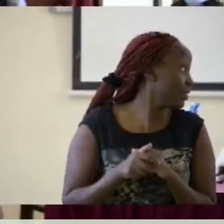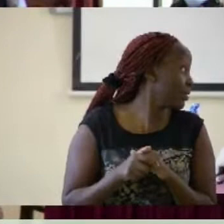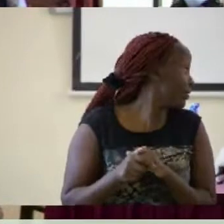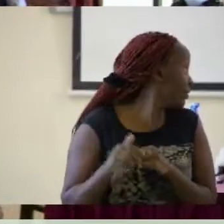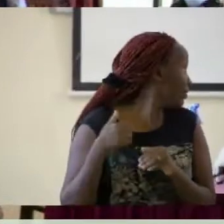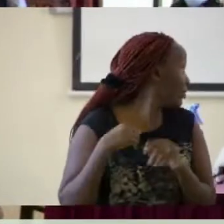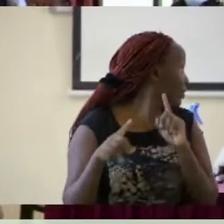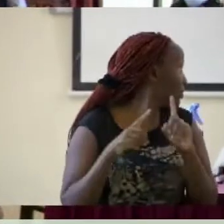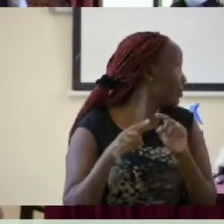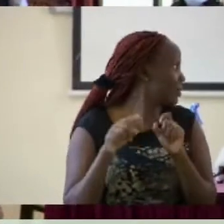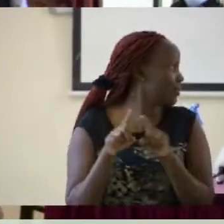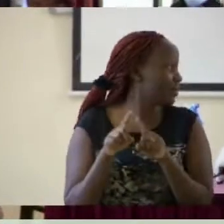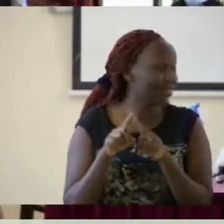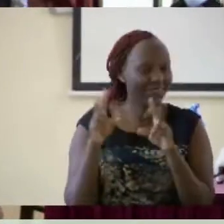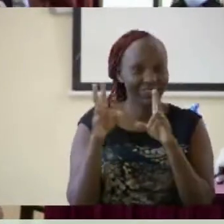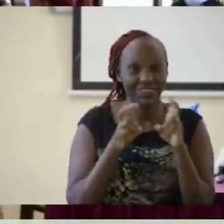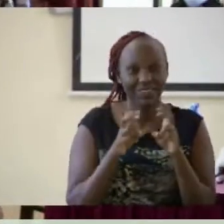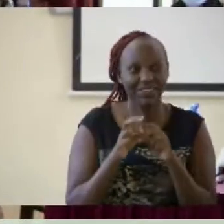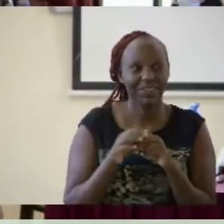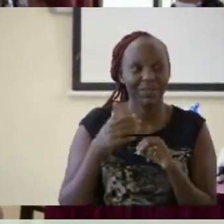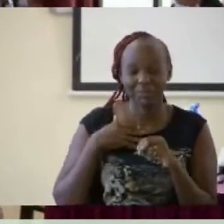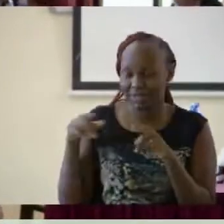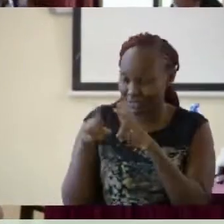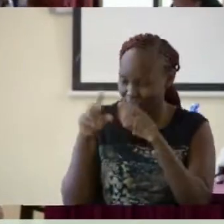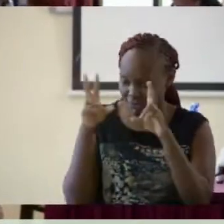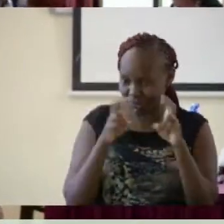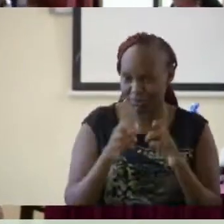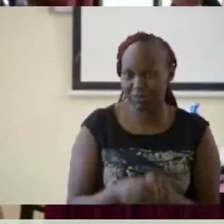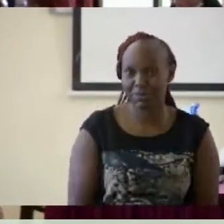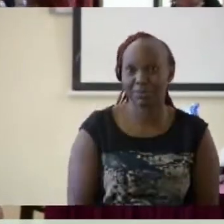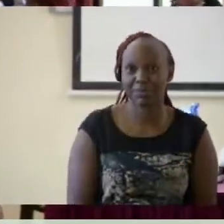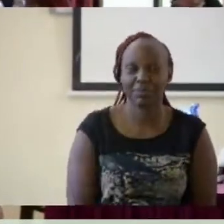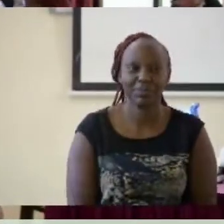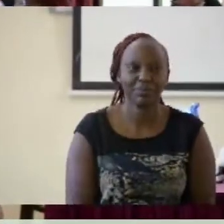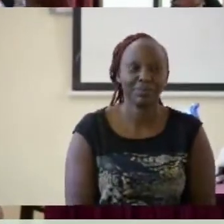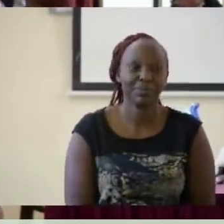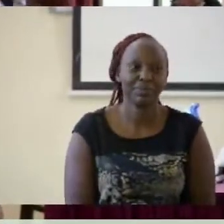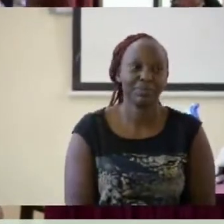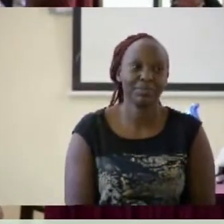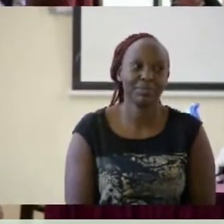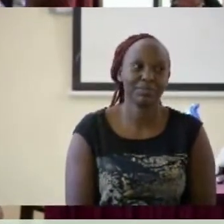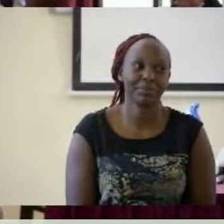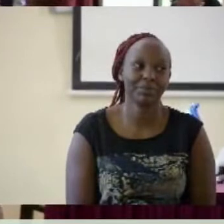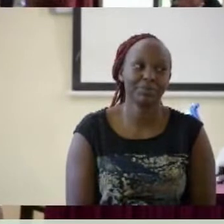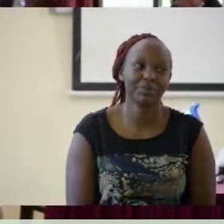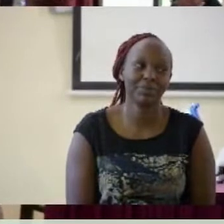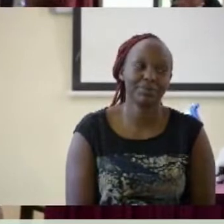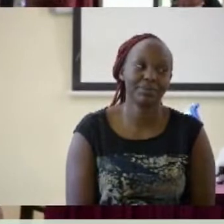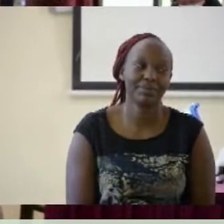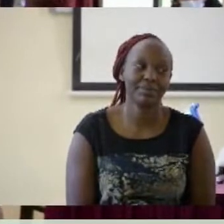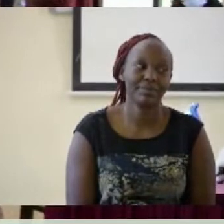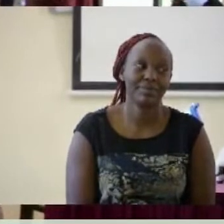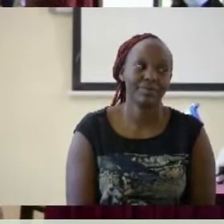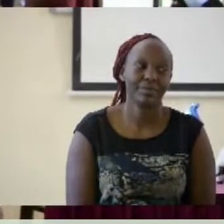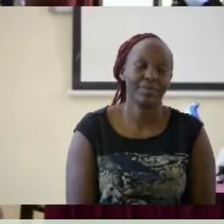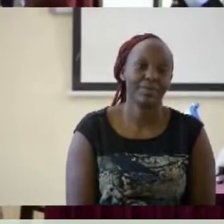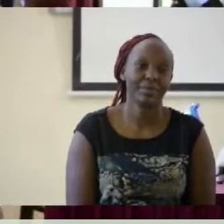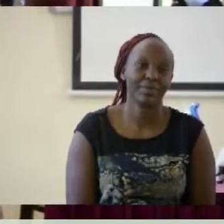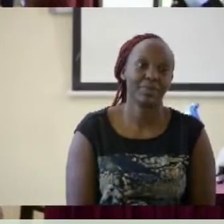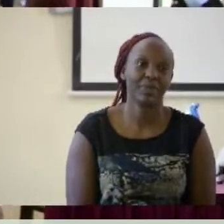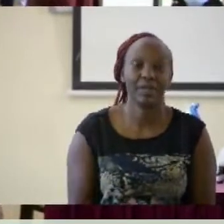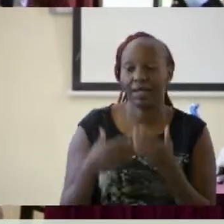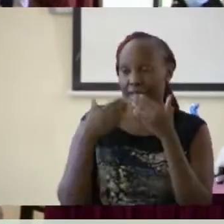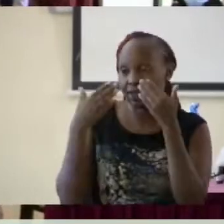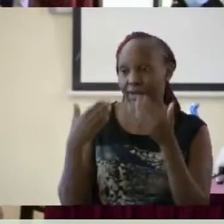I'm also going to. So let us hear you. Let us hear you. All right. Thank